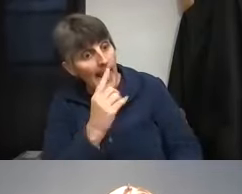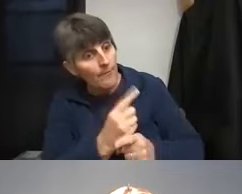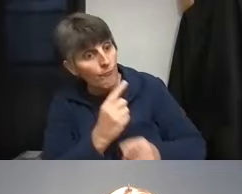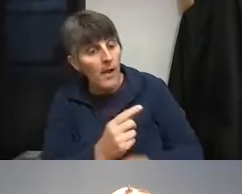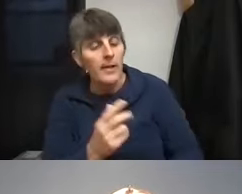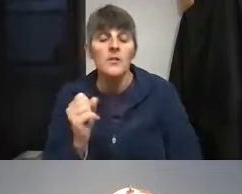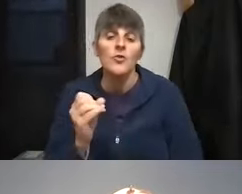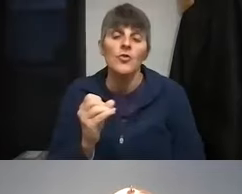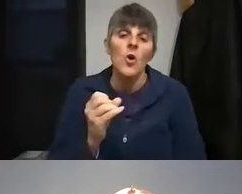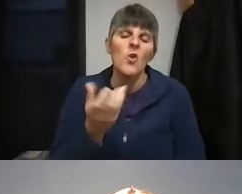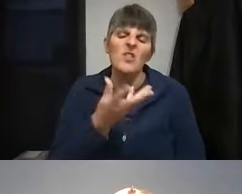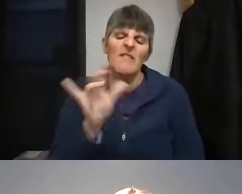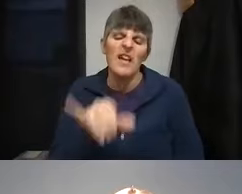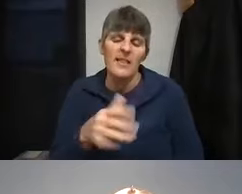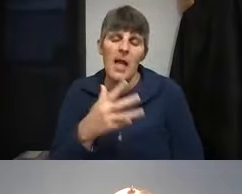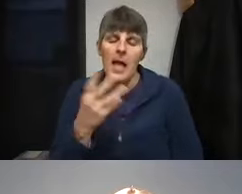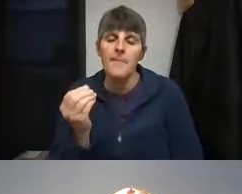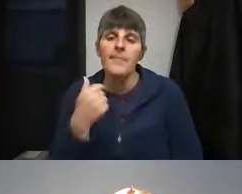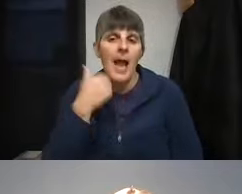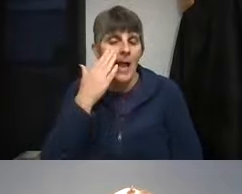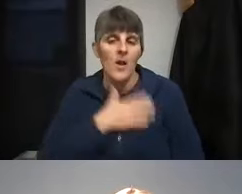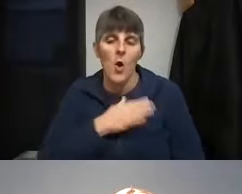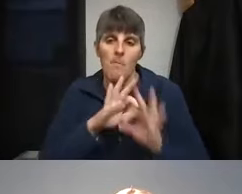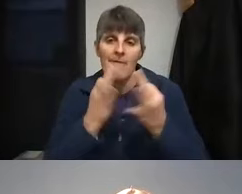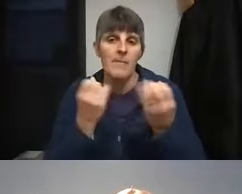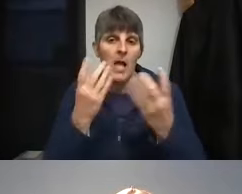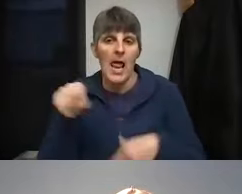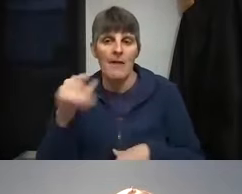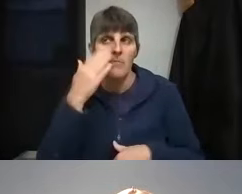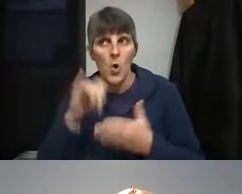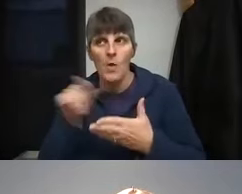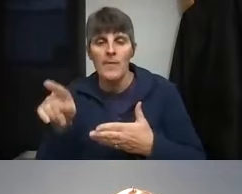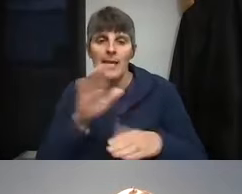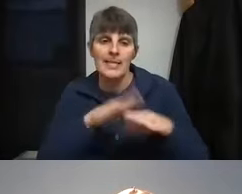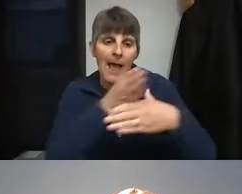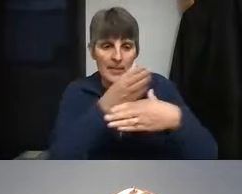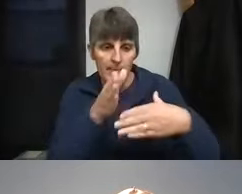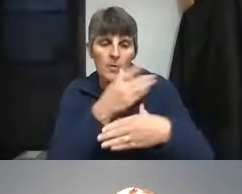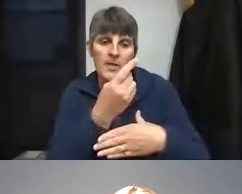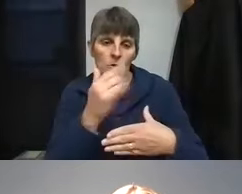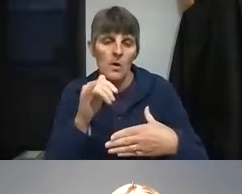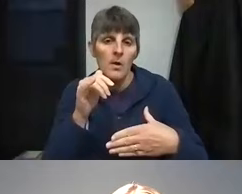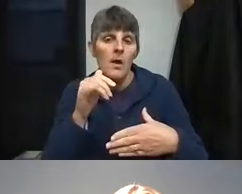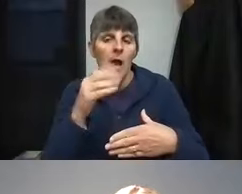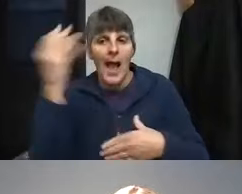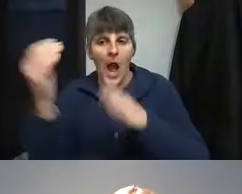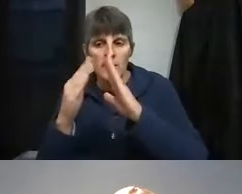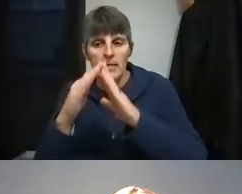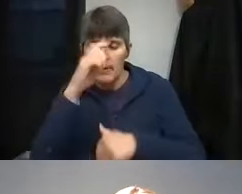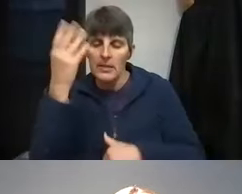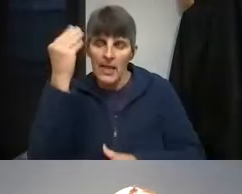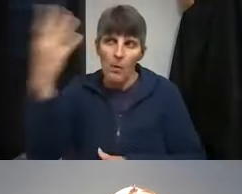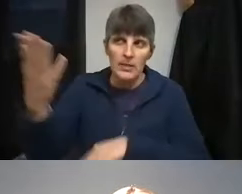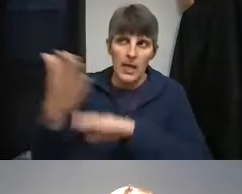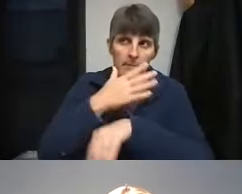So just stuff like that. I know my family, a lot of them know that he's on the spectrum, even the ones out of town, because I'll let them know ahead of